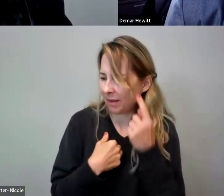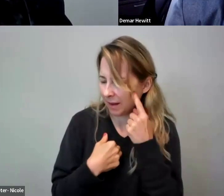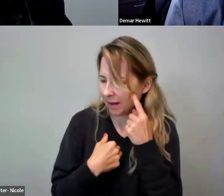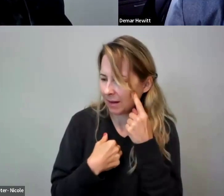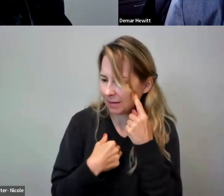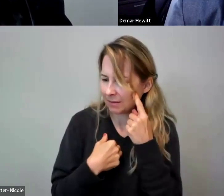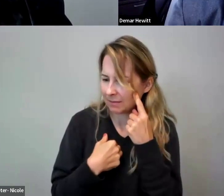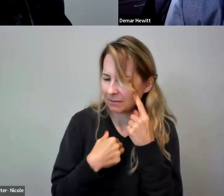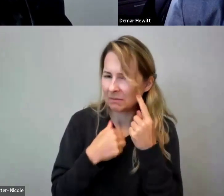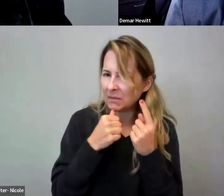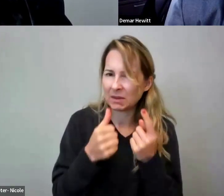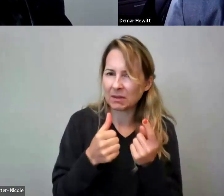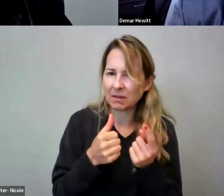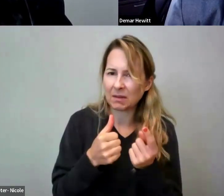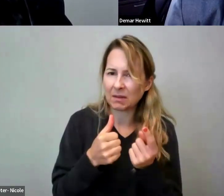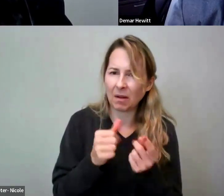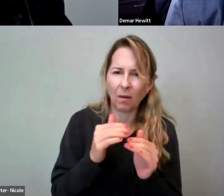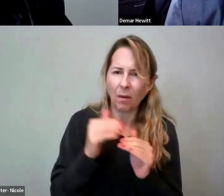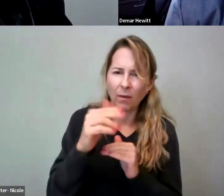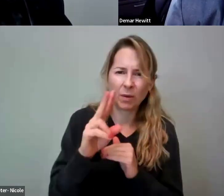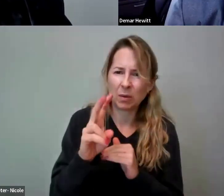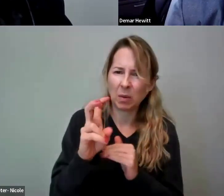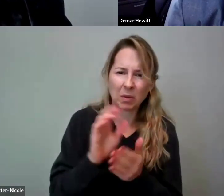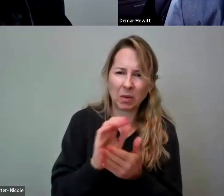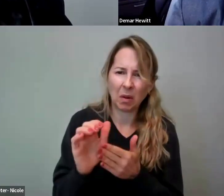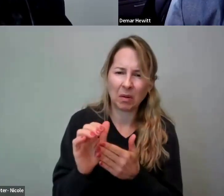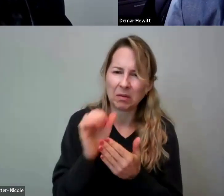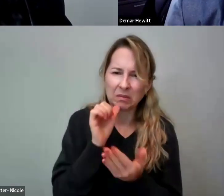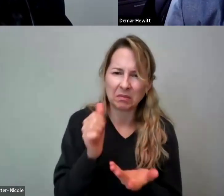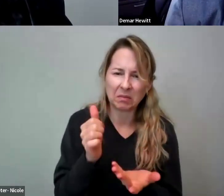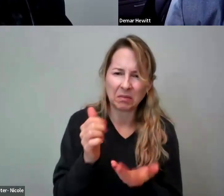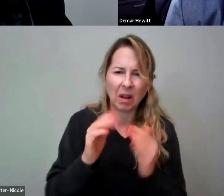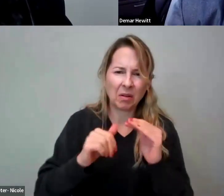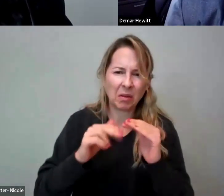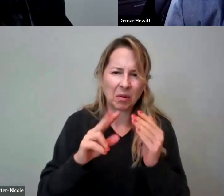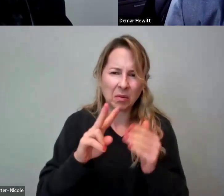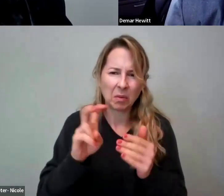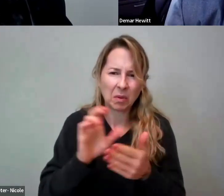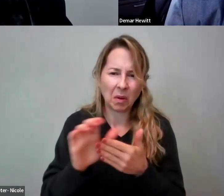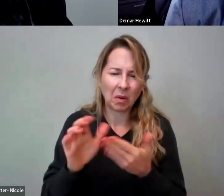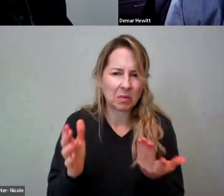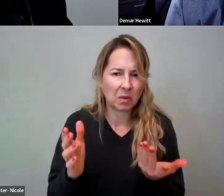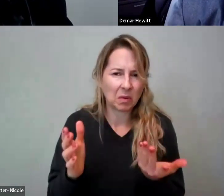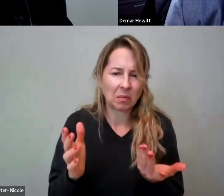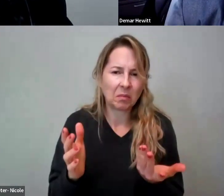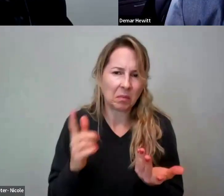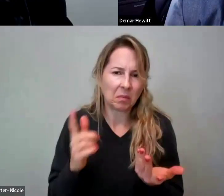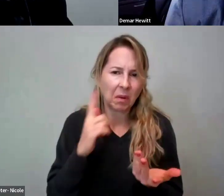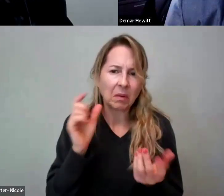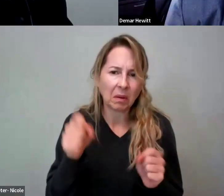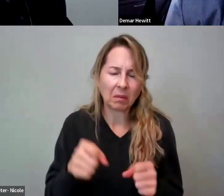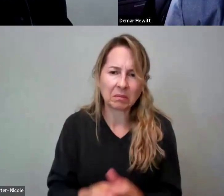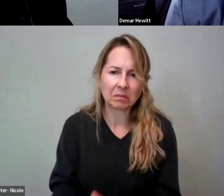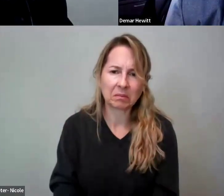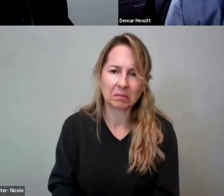signal does not exceed $200. So that could be your